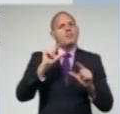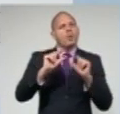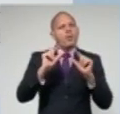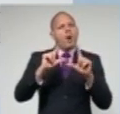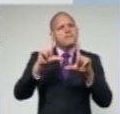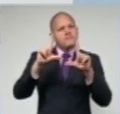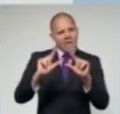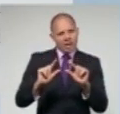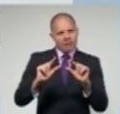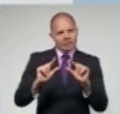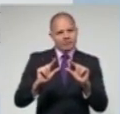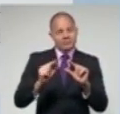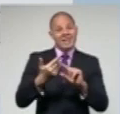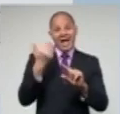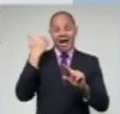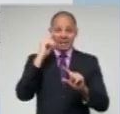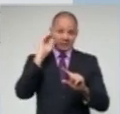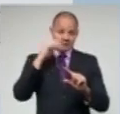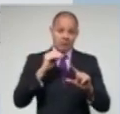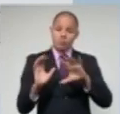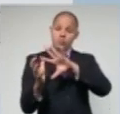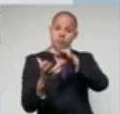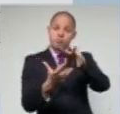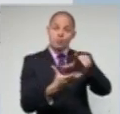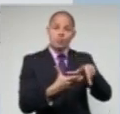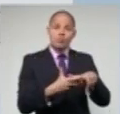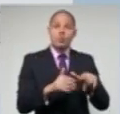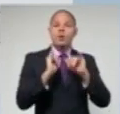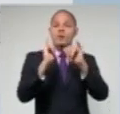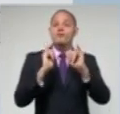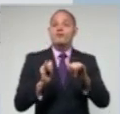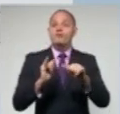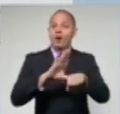75,399 new cases diagnosed yesterday, what accounts for